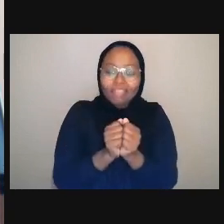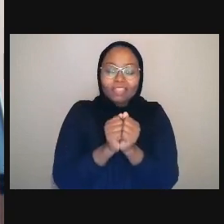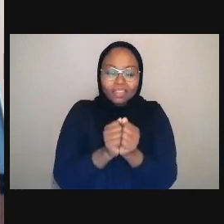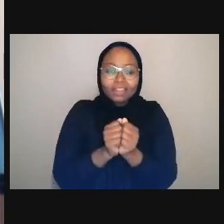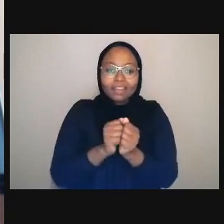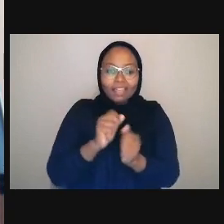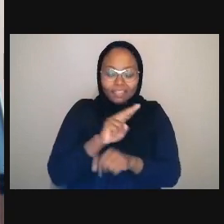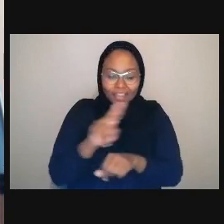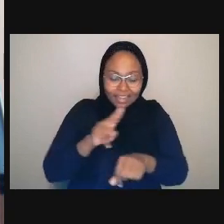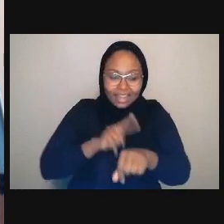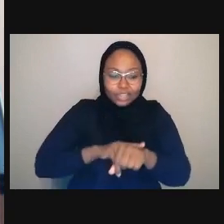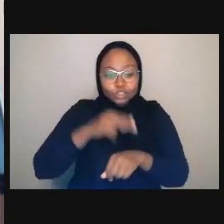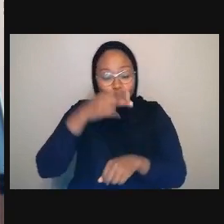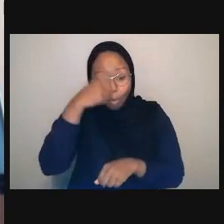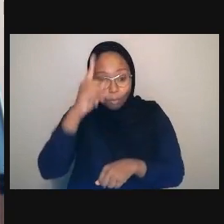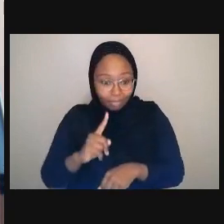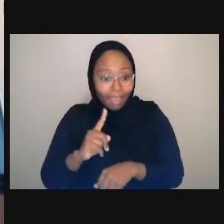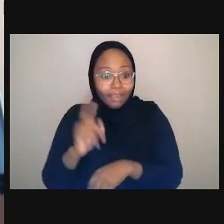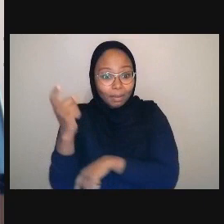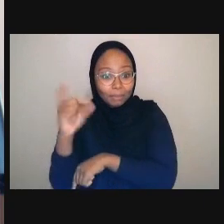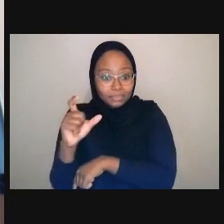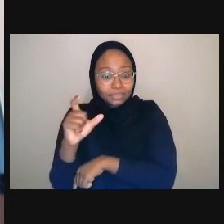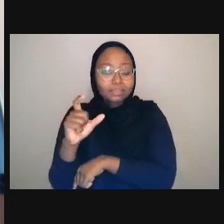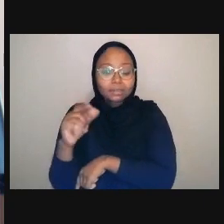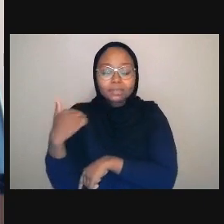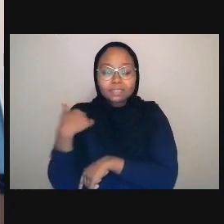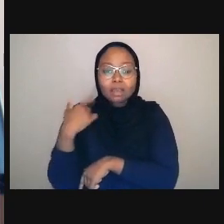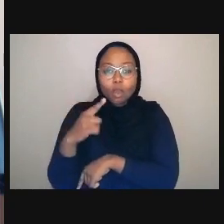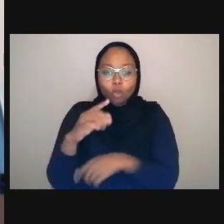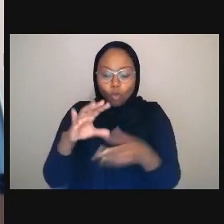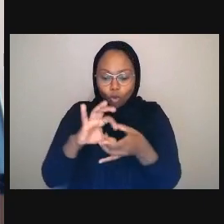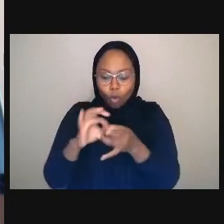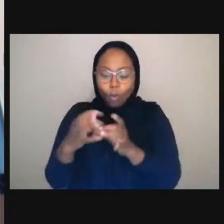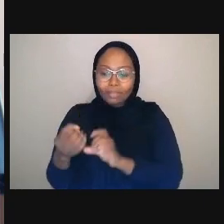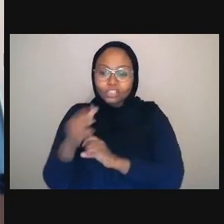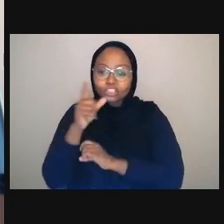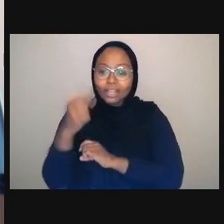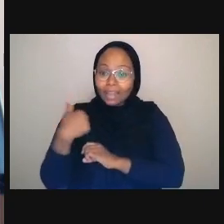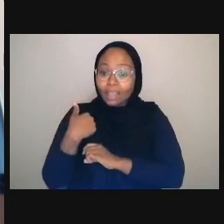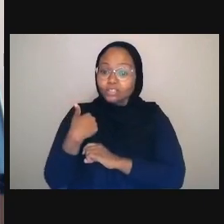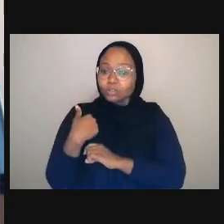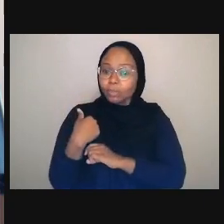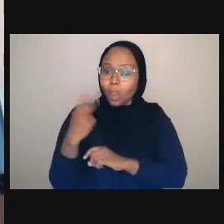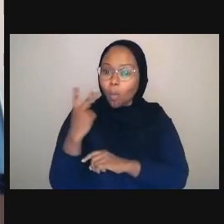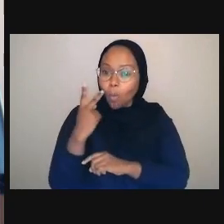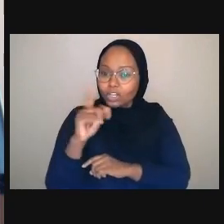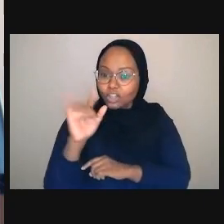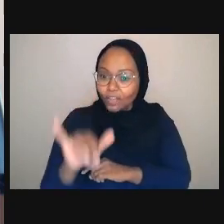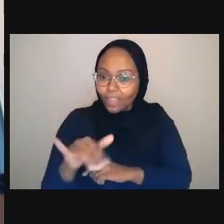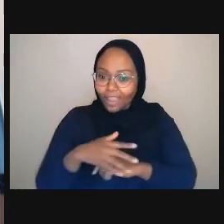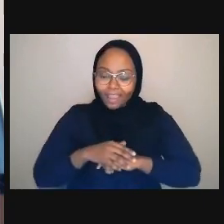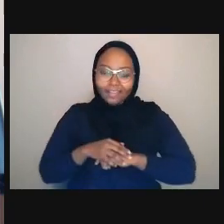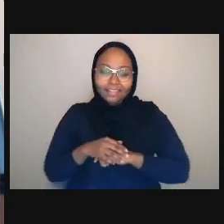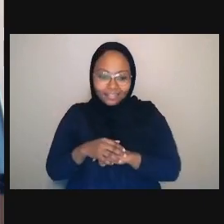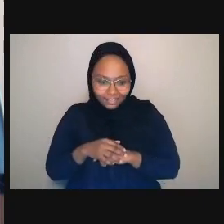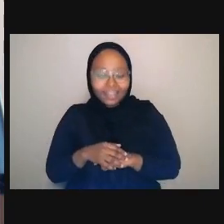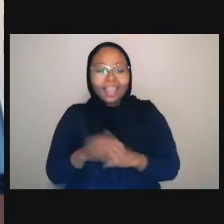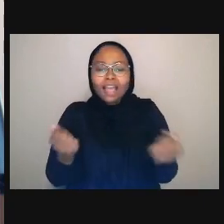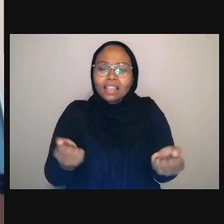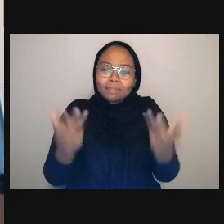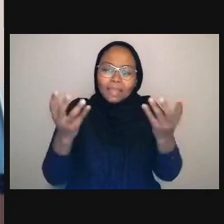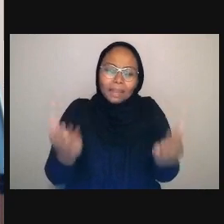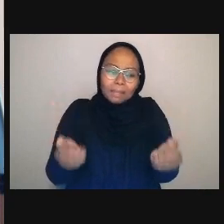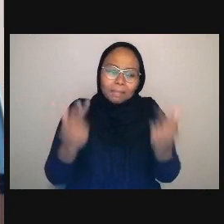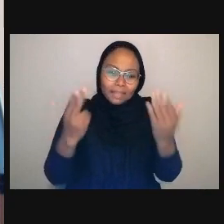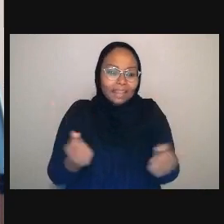Coalition addressing school reopening. So be on the lookout for that. AMHP is also part of a number of national COVID vaccine working groups,